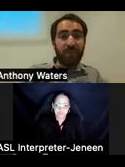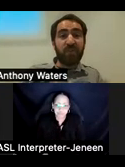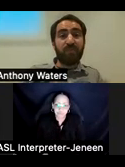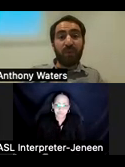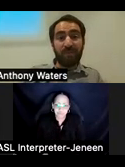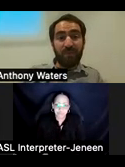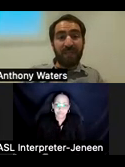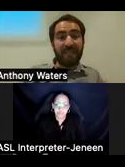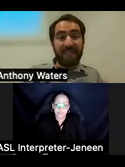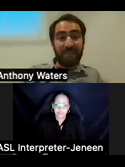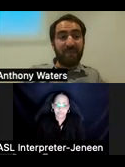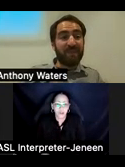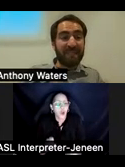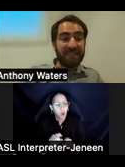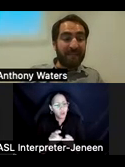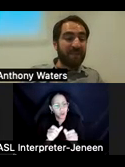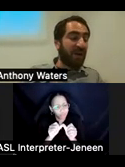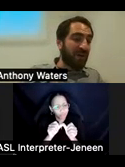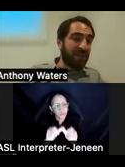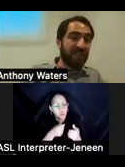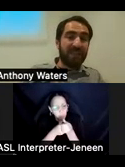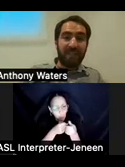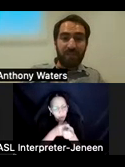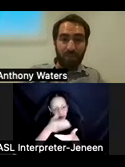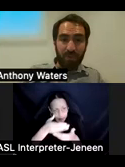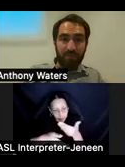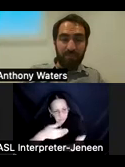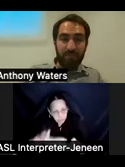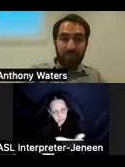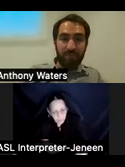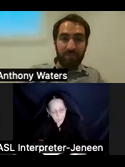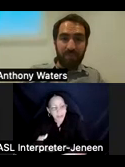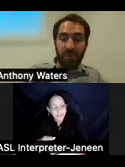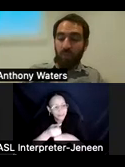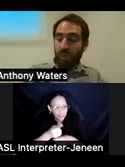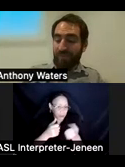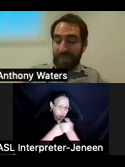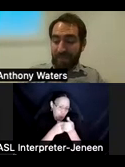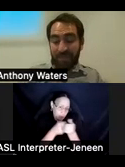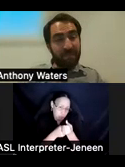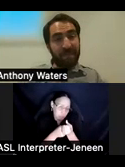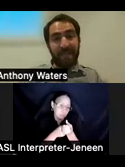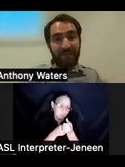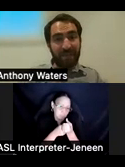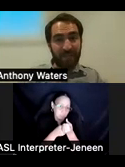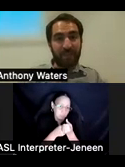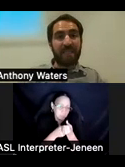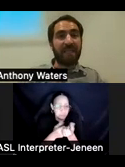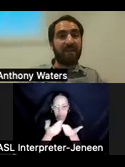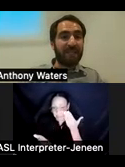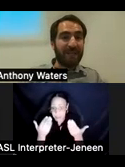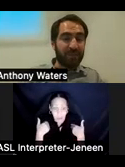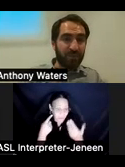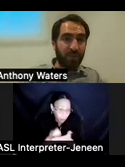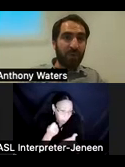And then you want to support them through the next steps. And those next steps are getting support, whatever that may be. Maybe they have a therapist they